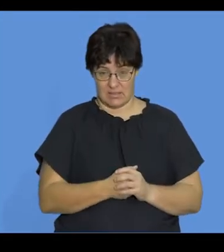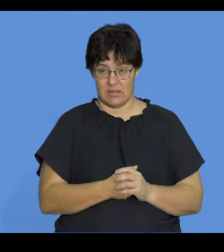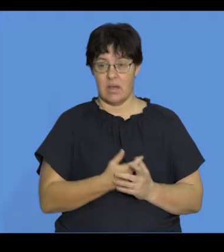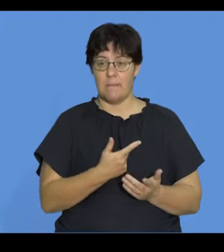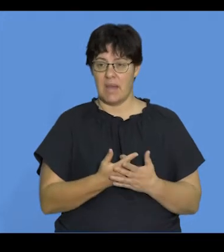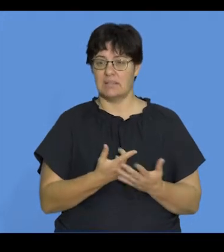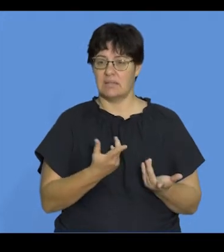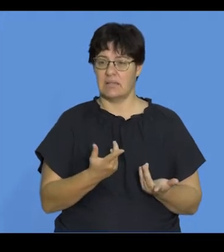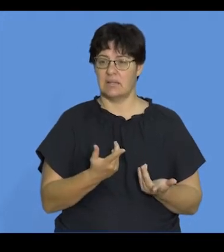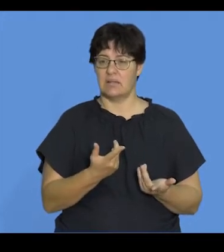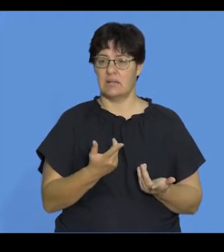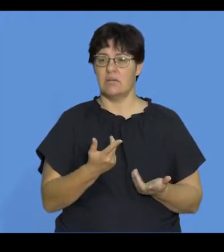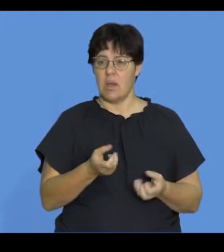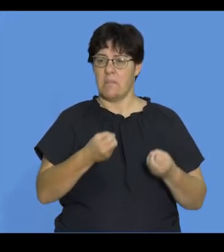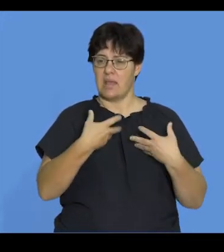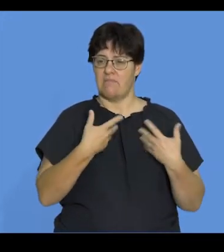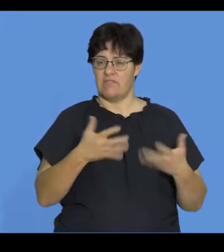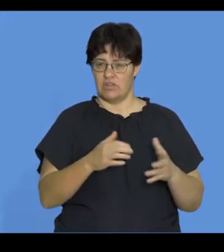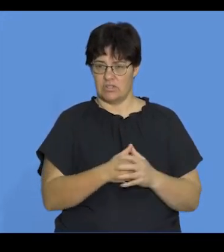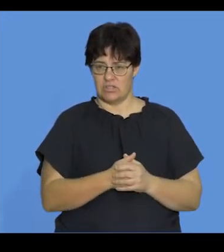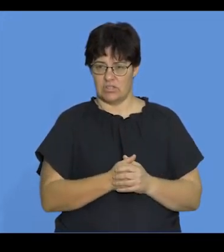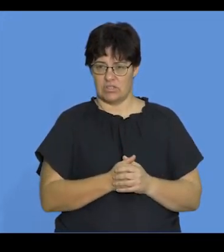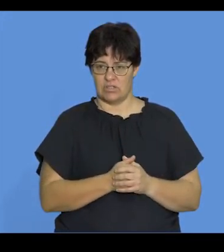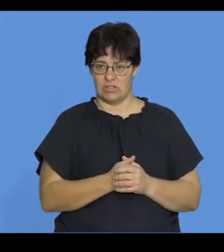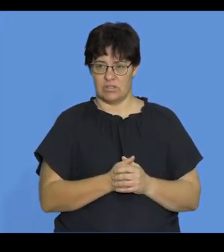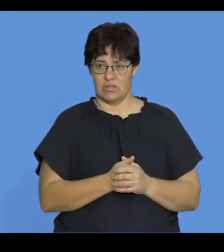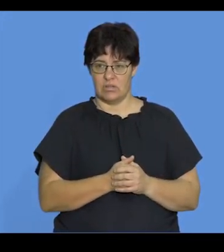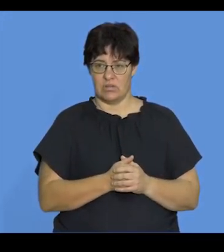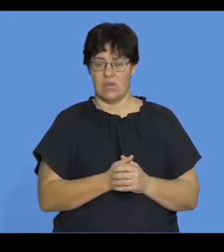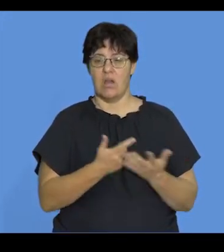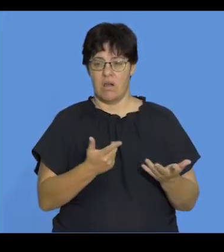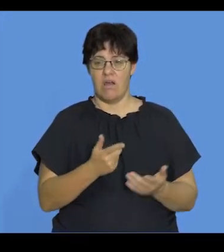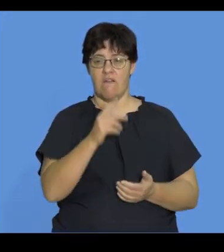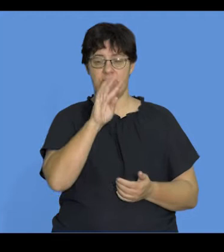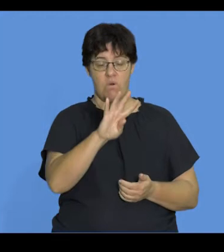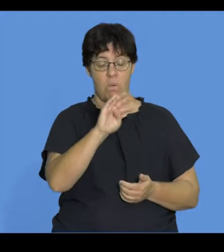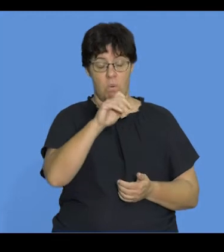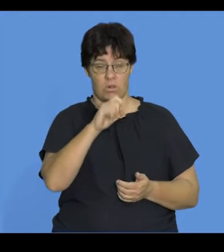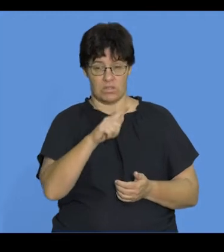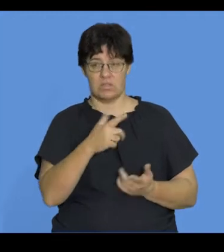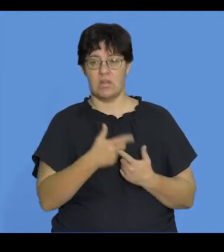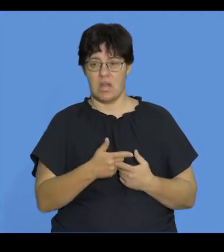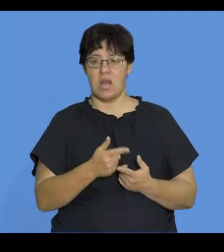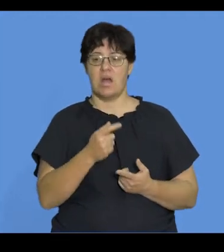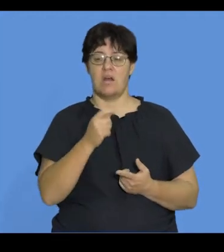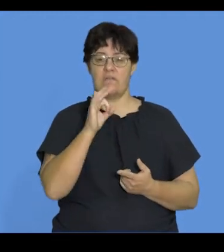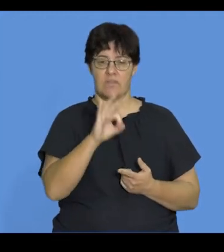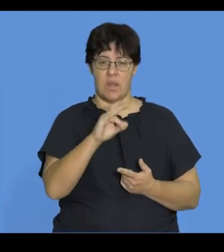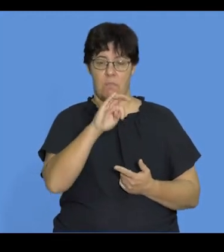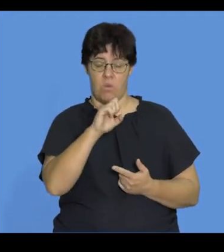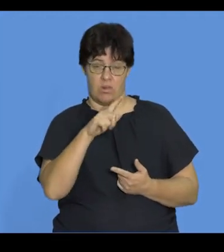balanced equation of reaction is already given to us. It says 4 moles of iron reacts with 3 moles